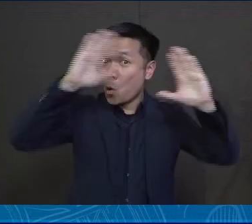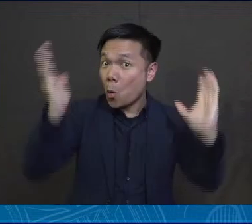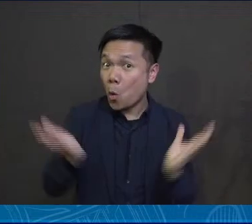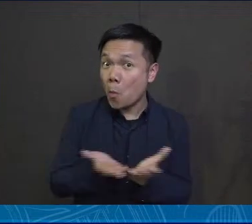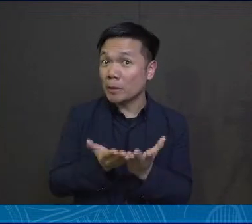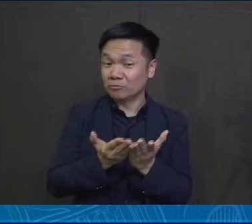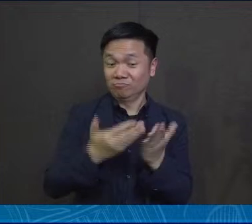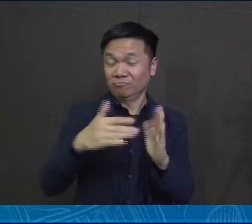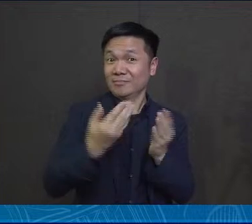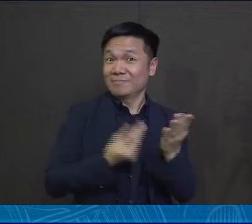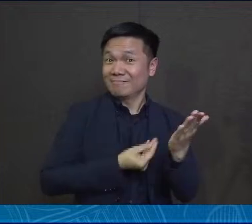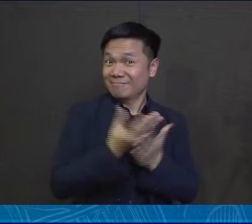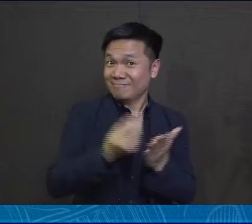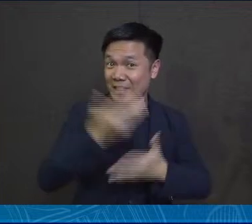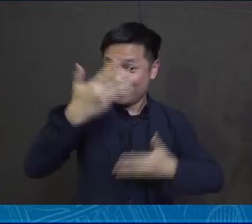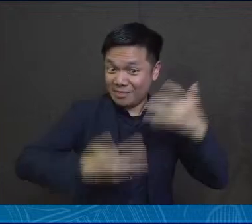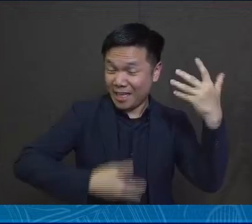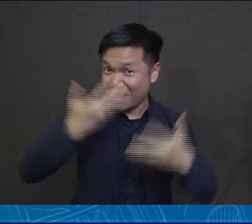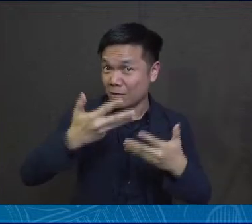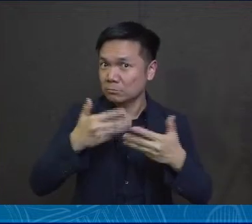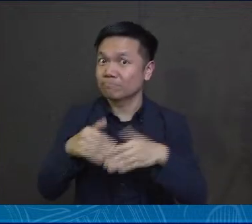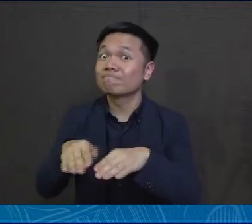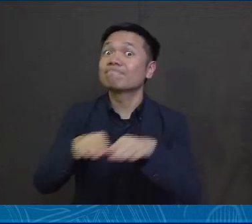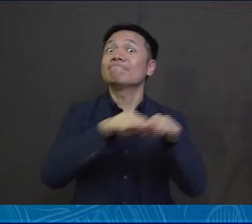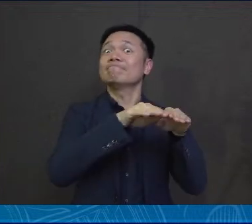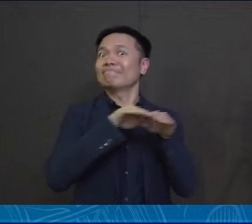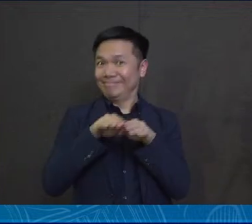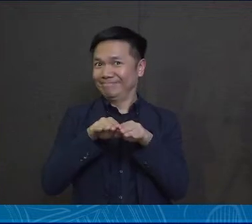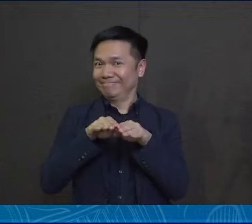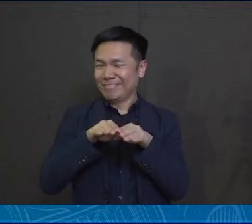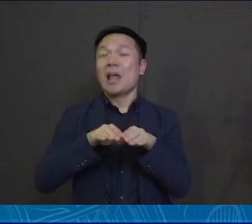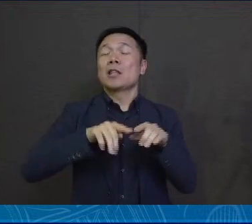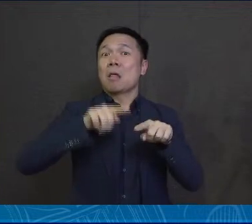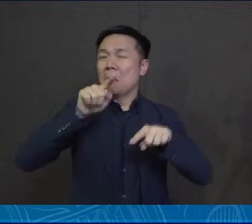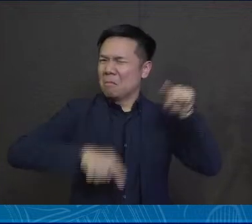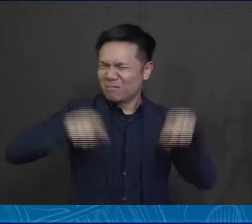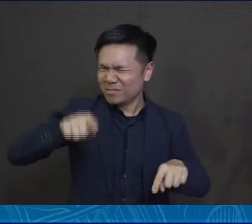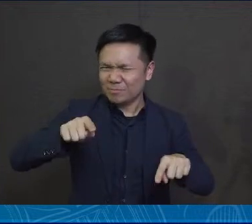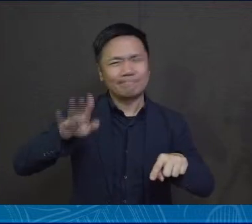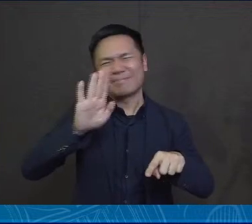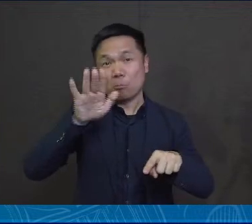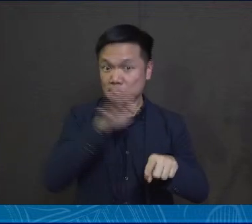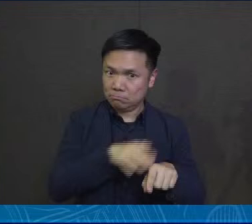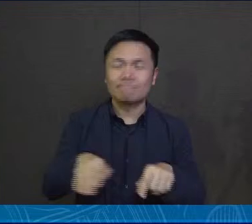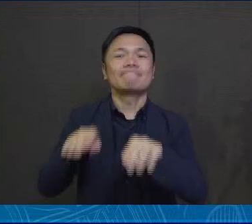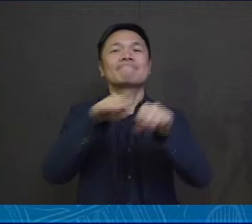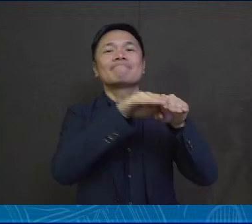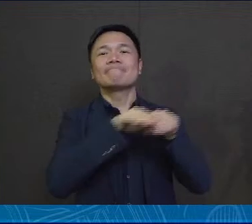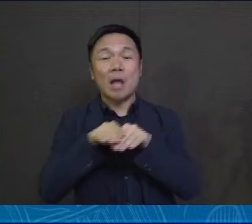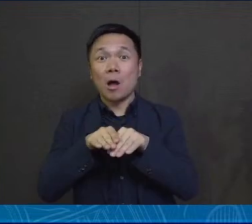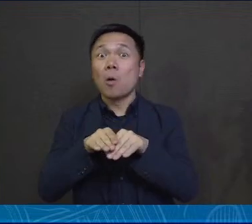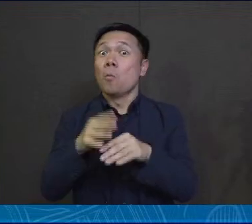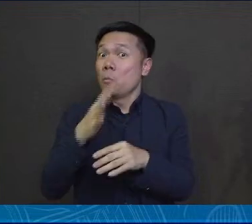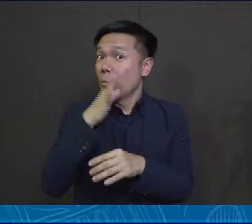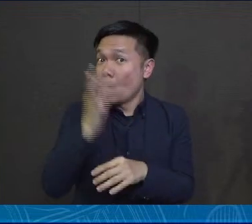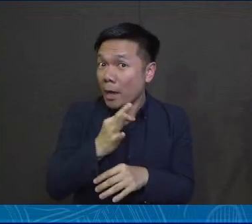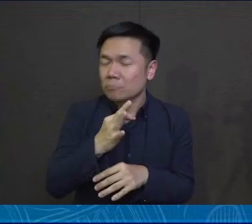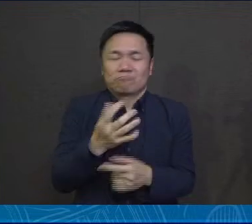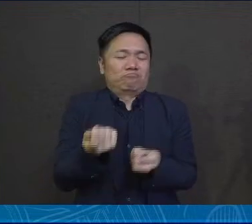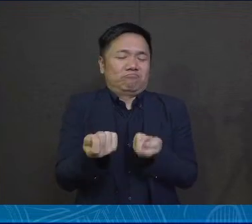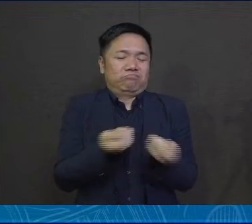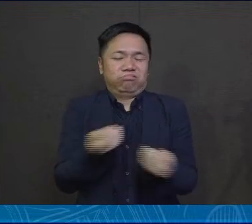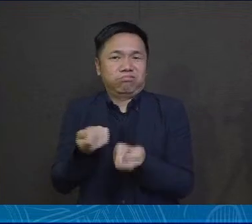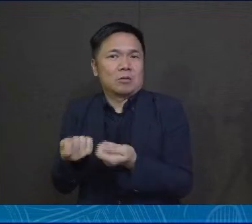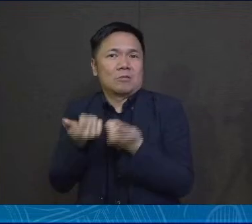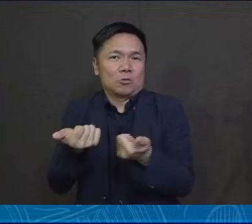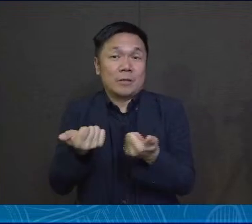standards and ensure consistency across regions and institutions, ensuring better coordination and more effective